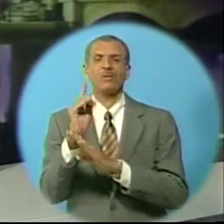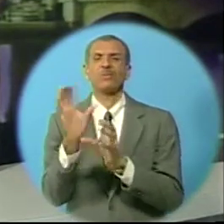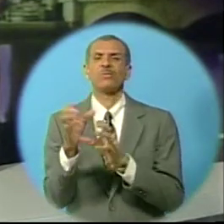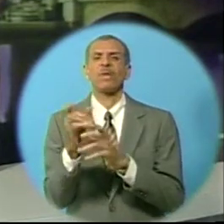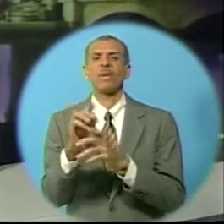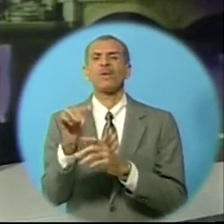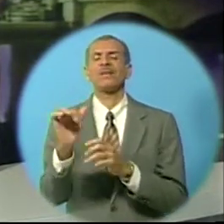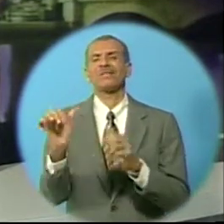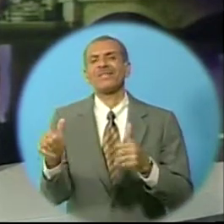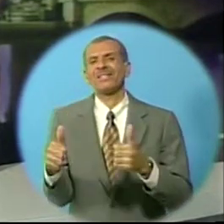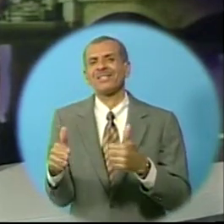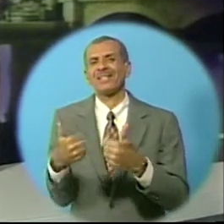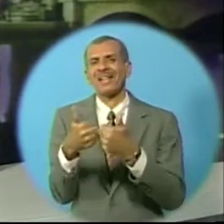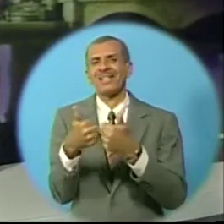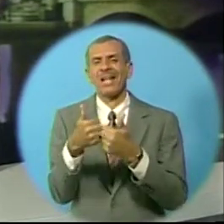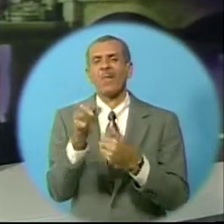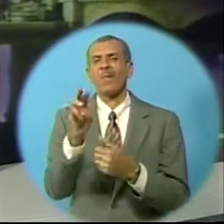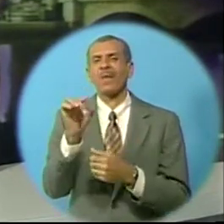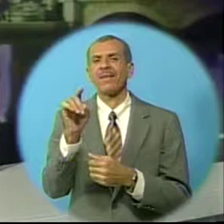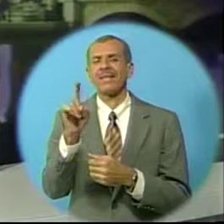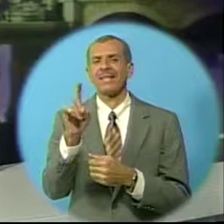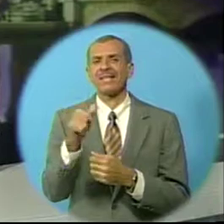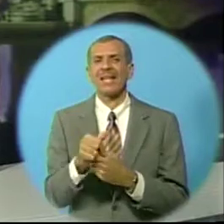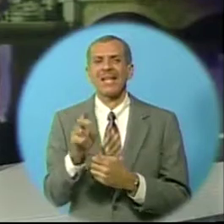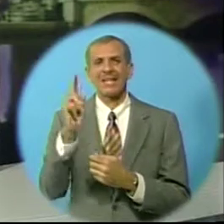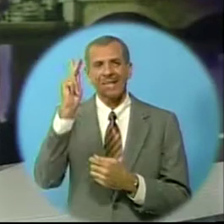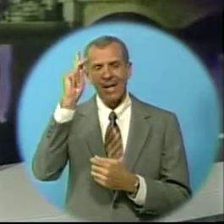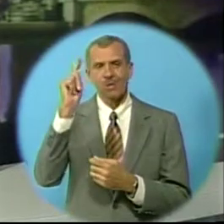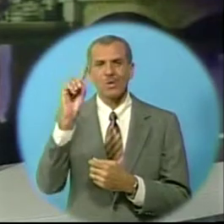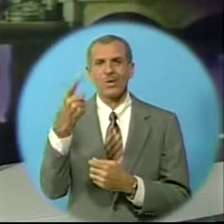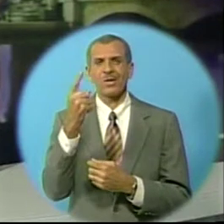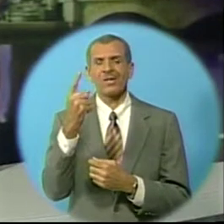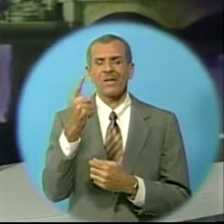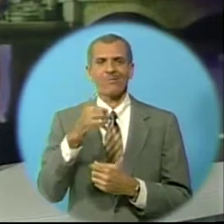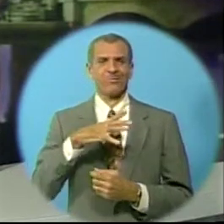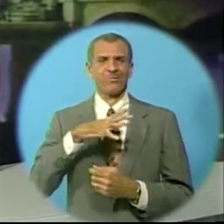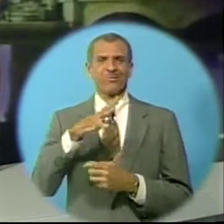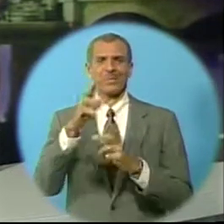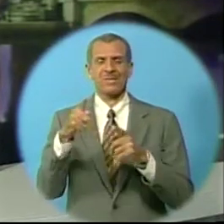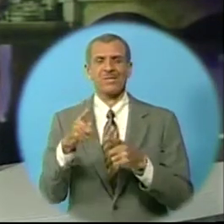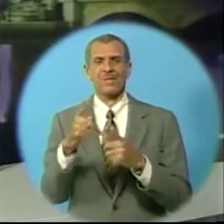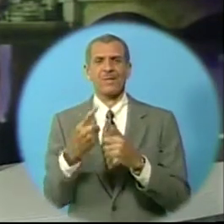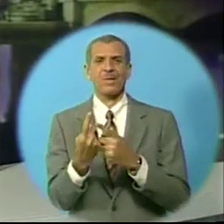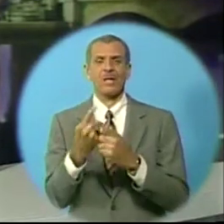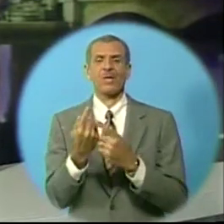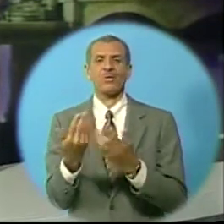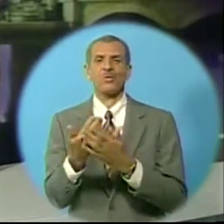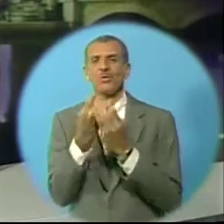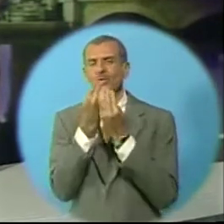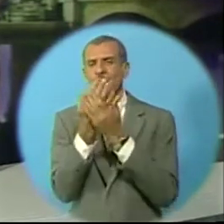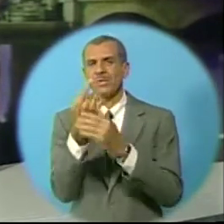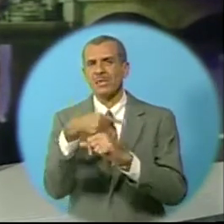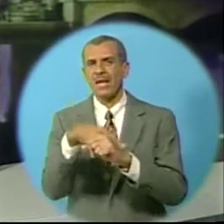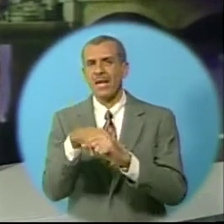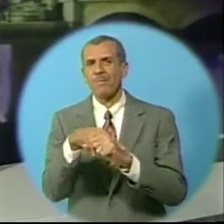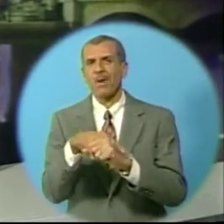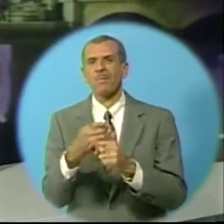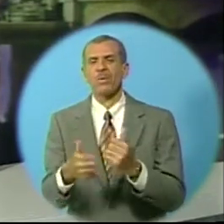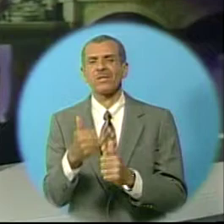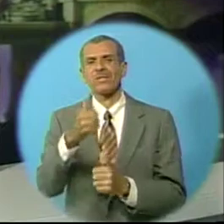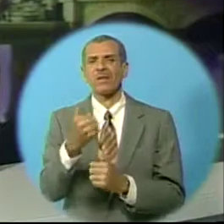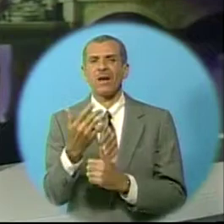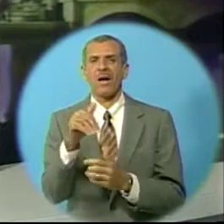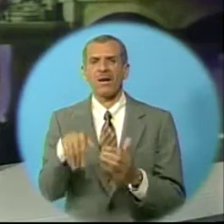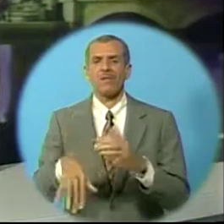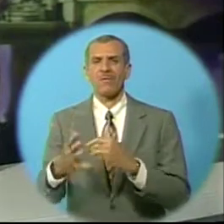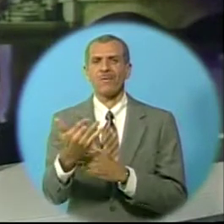World Cadet Challenge at the Wilde Gymnasium. Knight was the only standout performance up to news time, as most of the national under-15